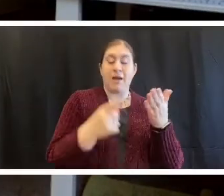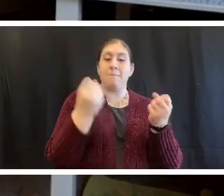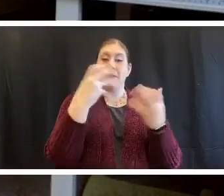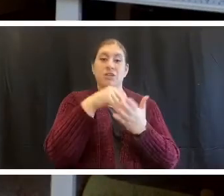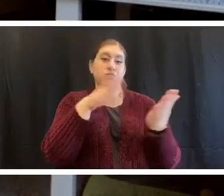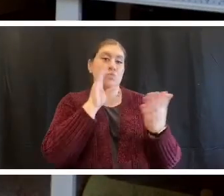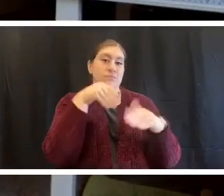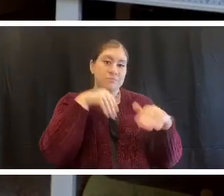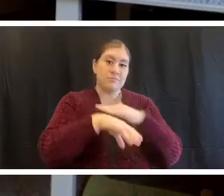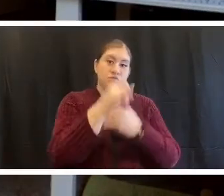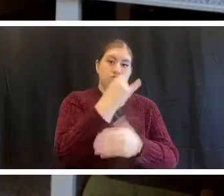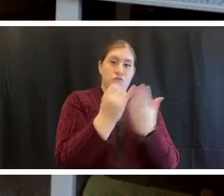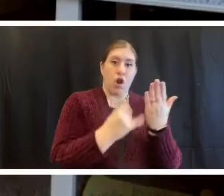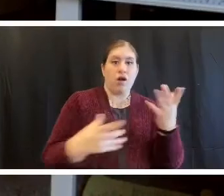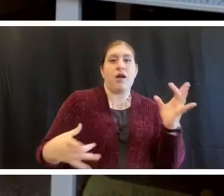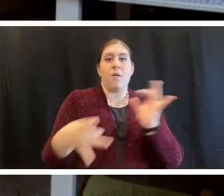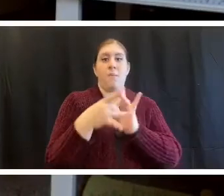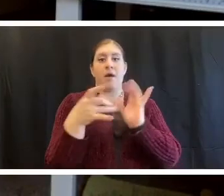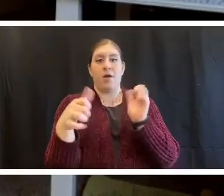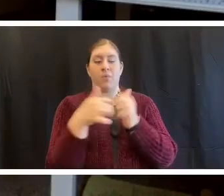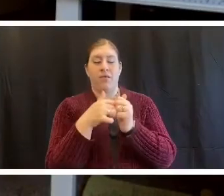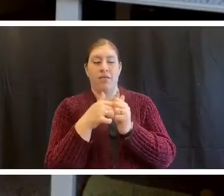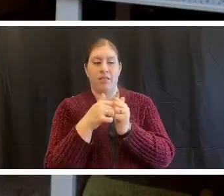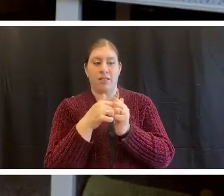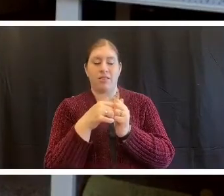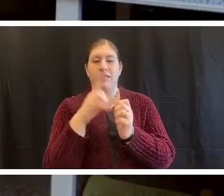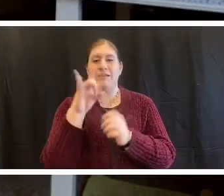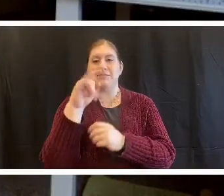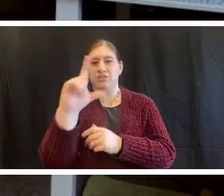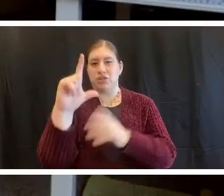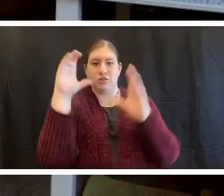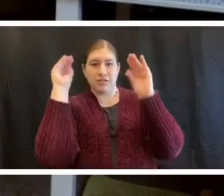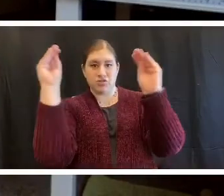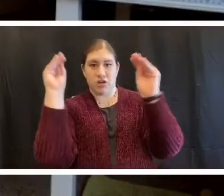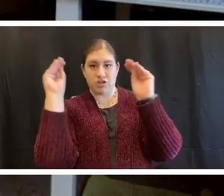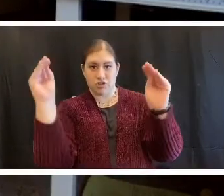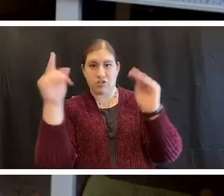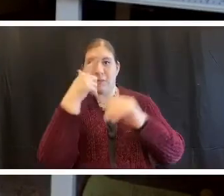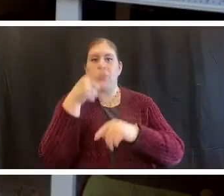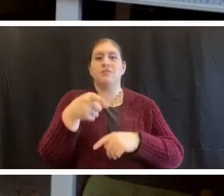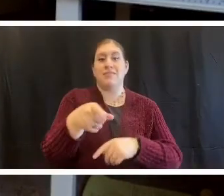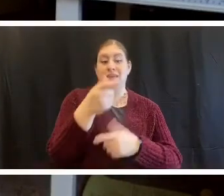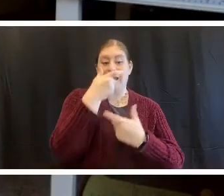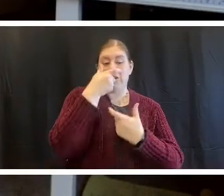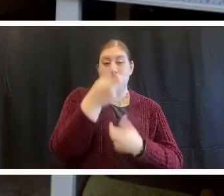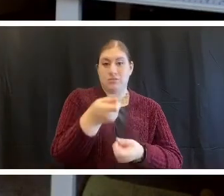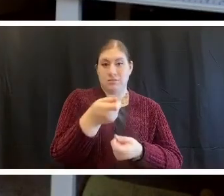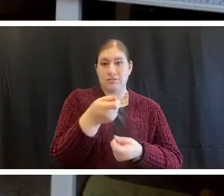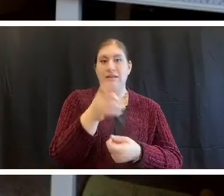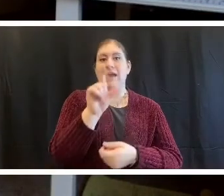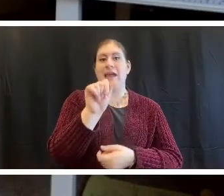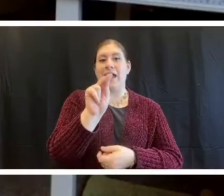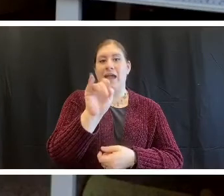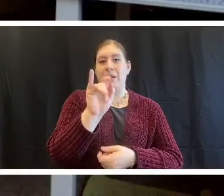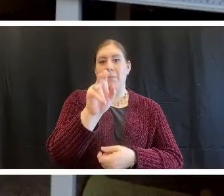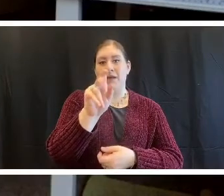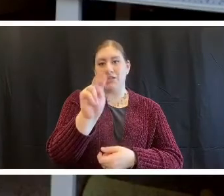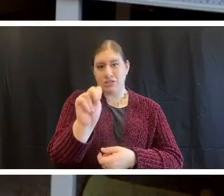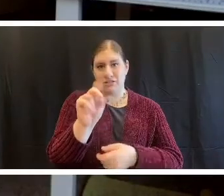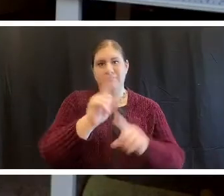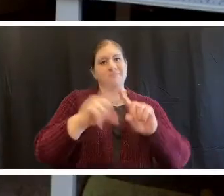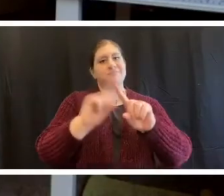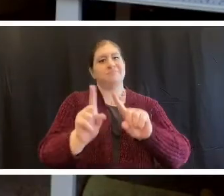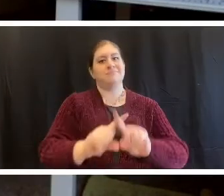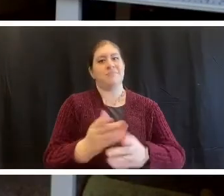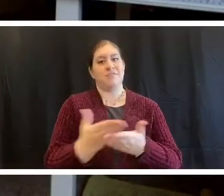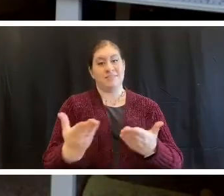into drawing and combine that with digital instruction because they're interested in animation and these